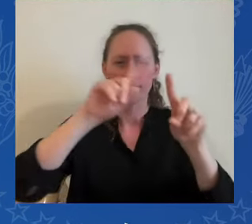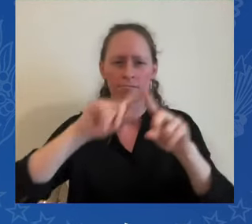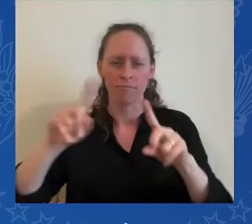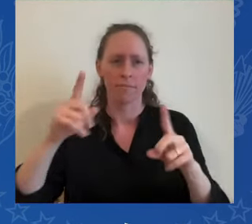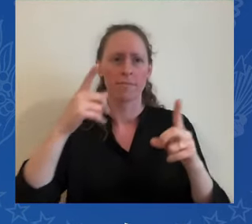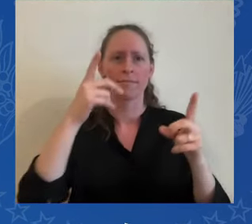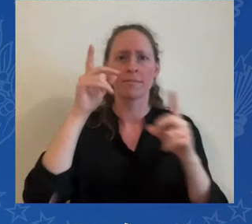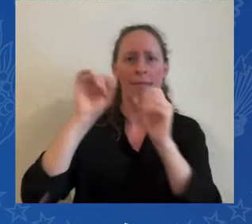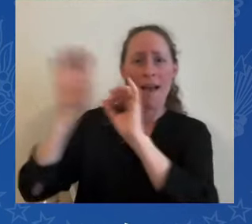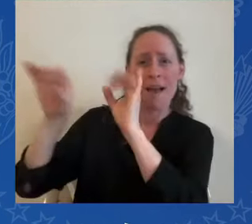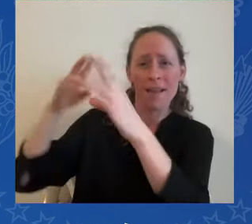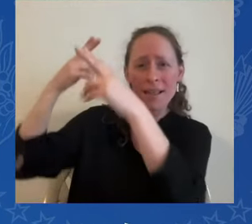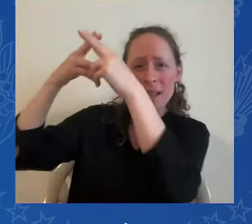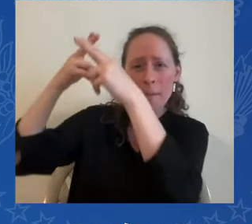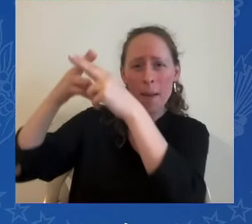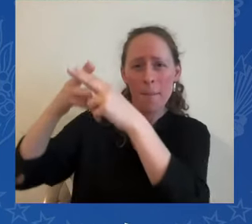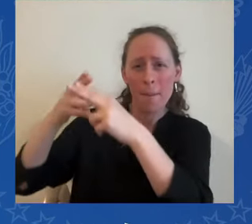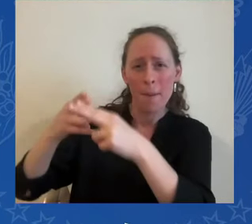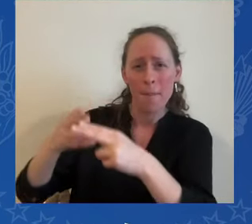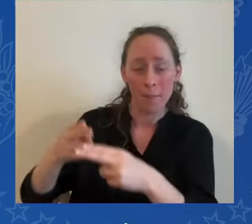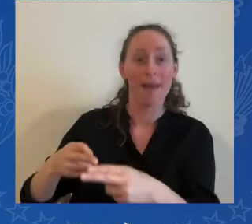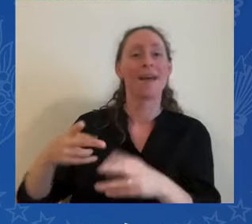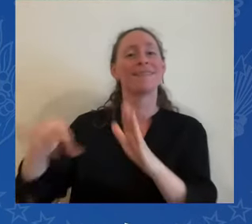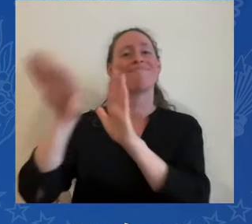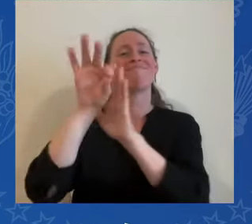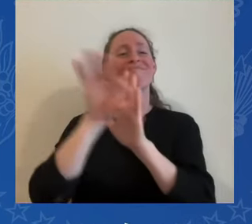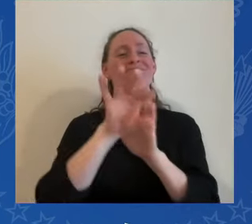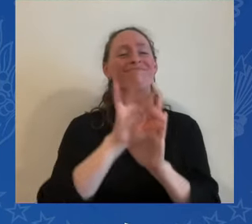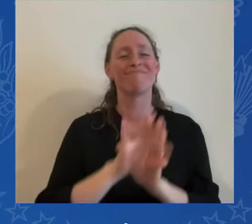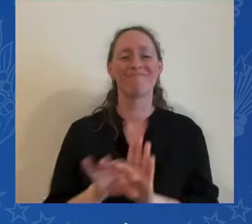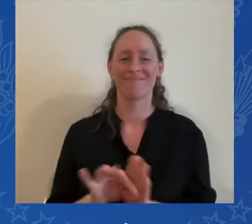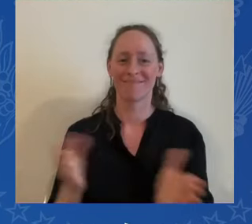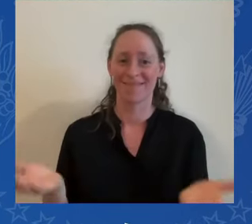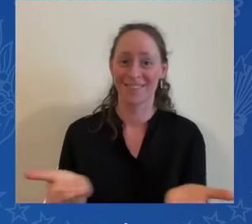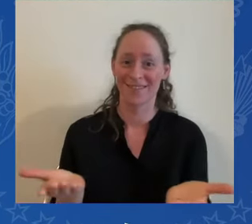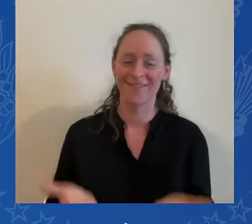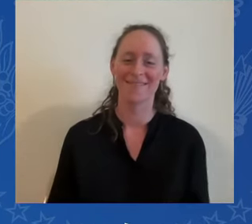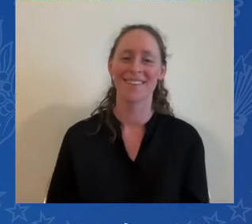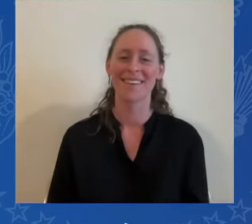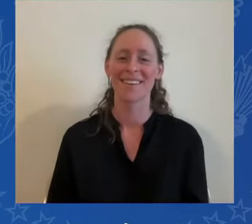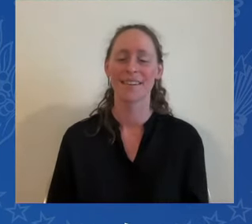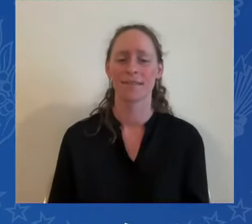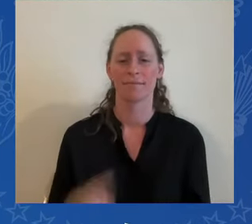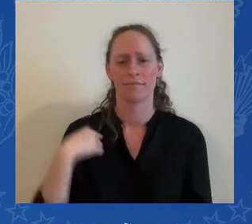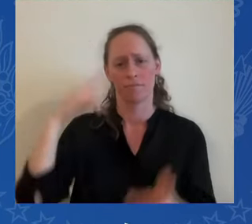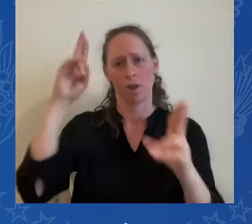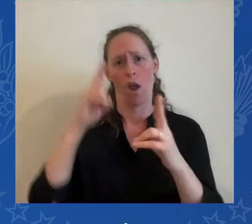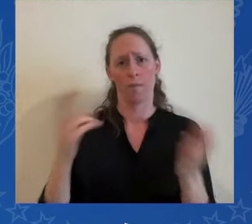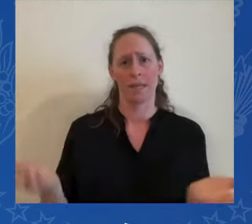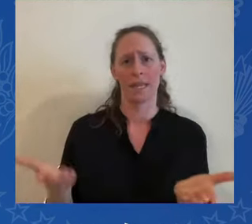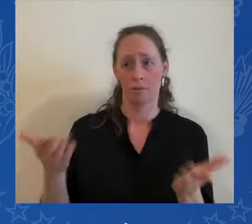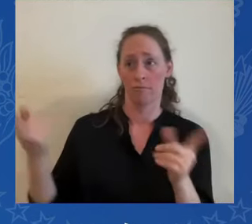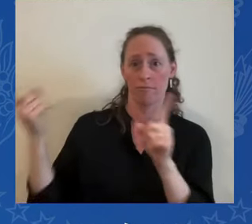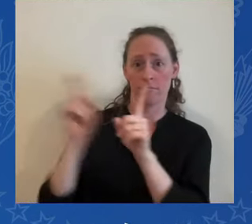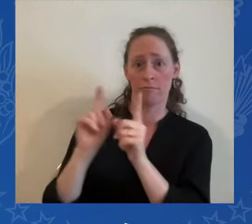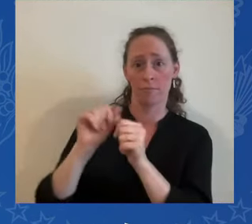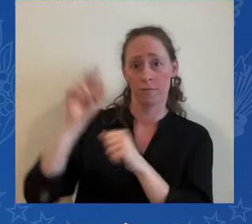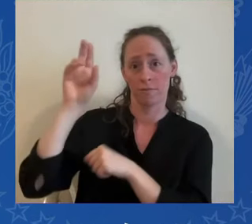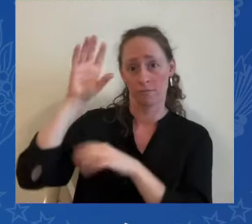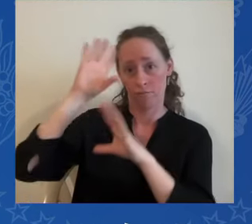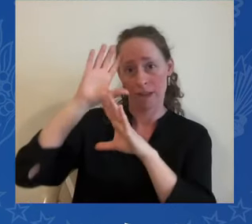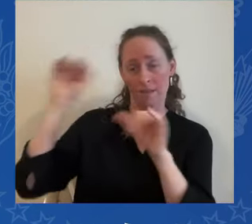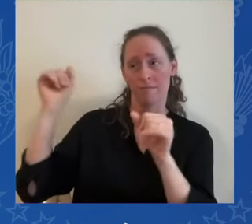here alongside President Biden as he confers these awards. The nine individuals we recognize